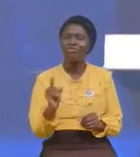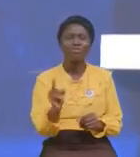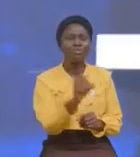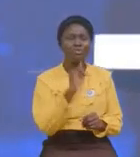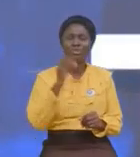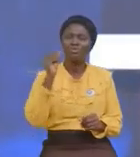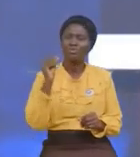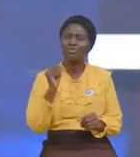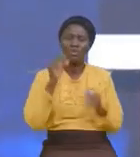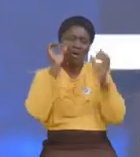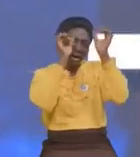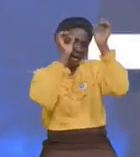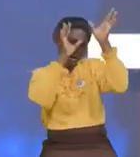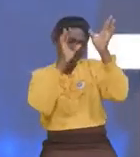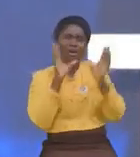terrible.